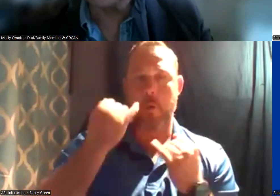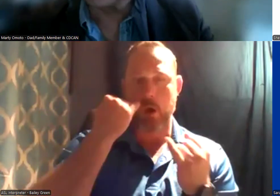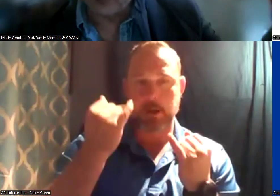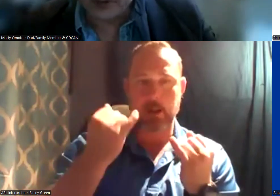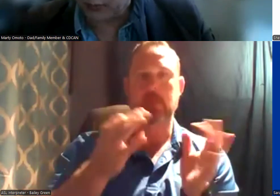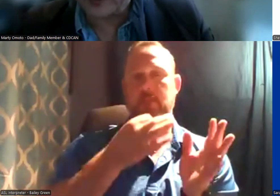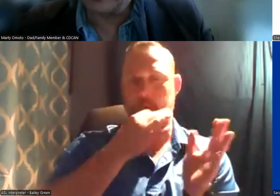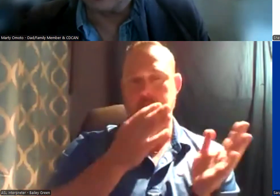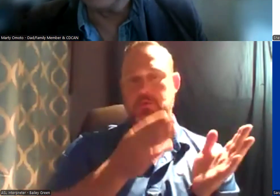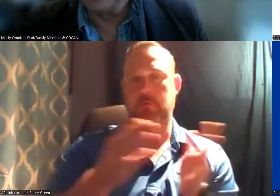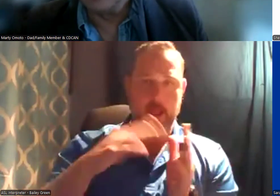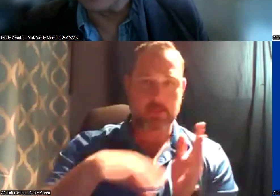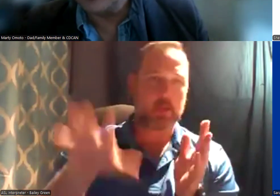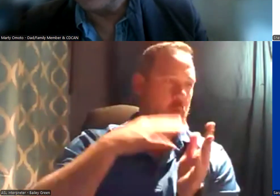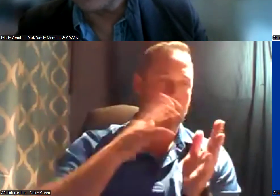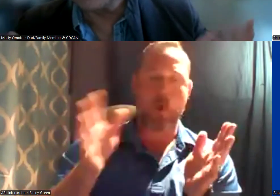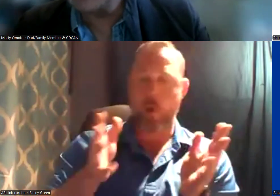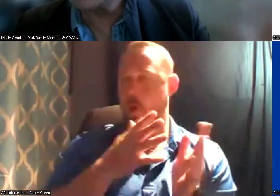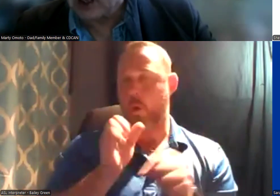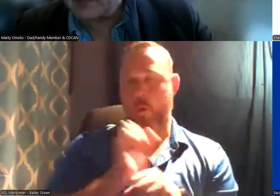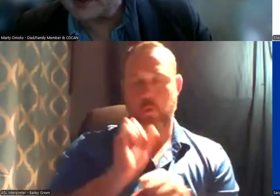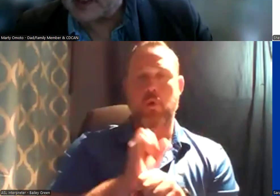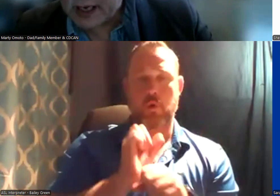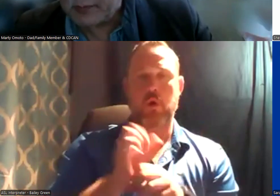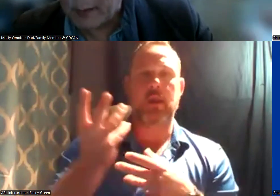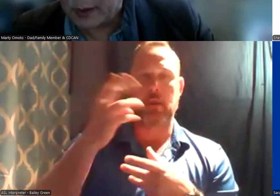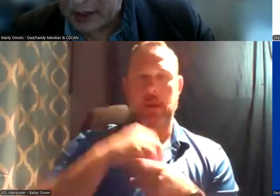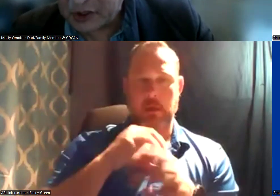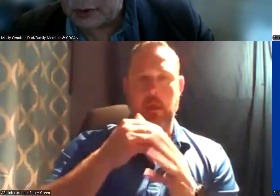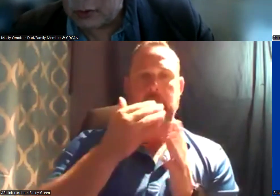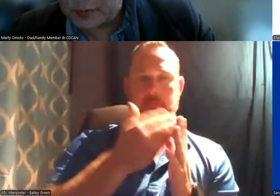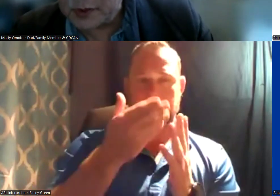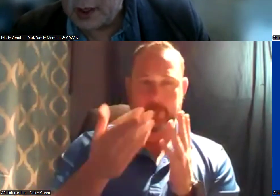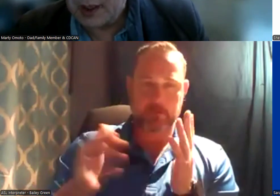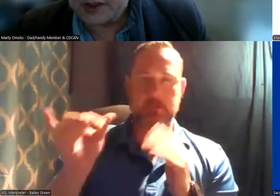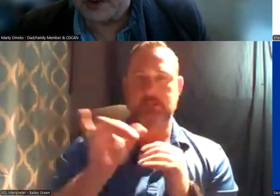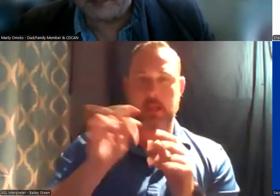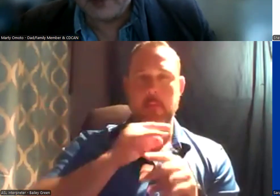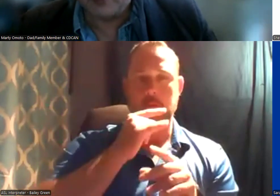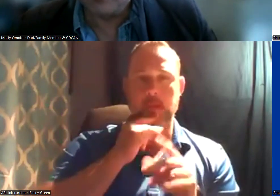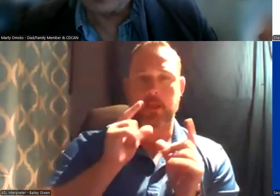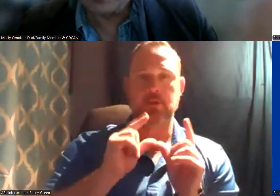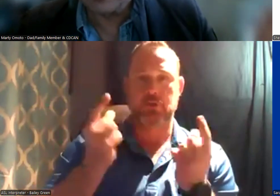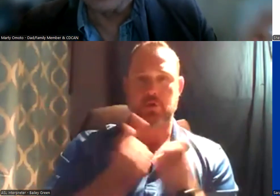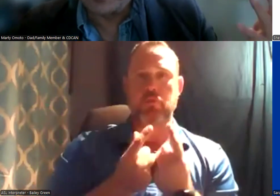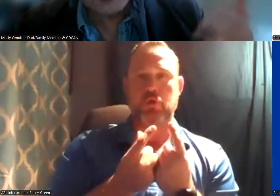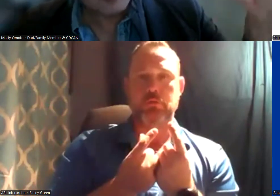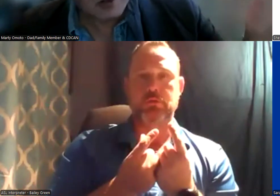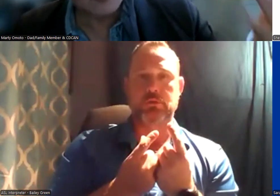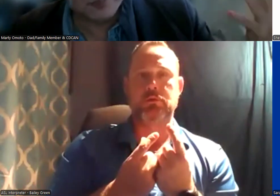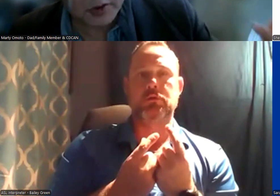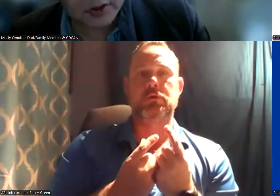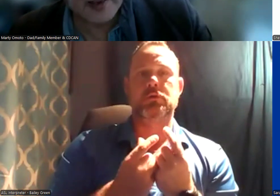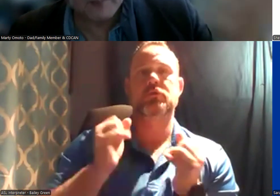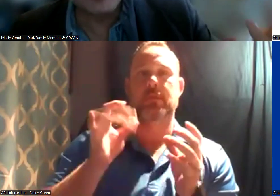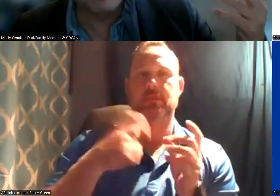master plans that everyone's working on, it contains elements of the same population groups. So that so this is